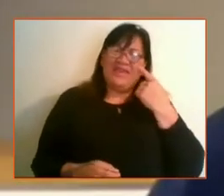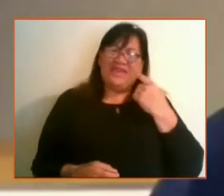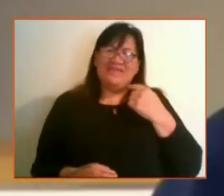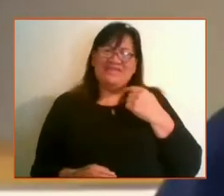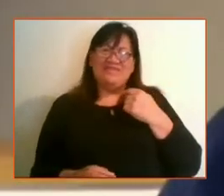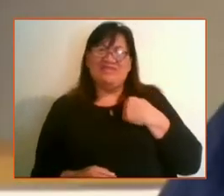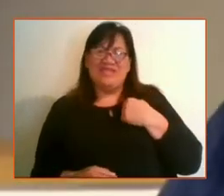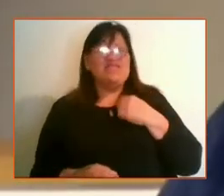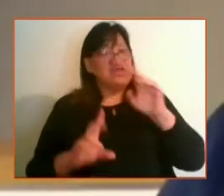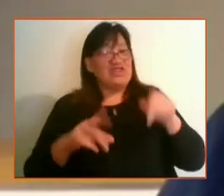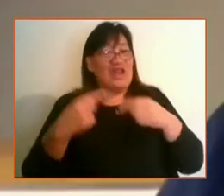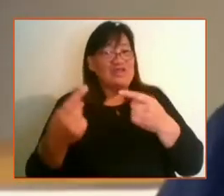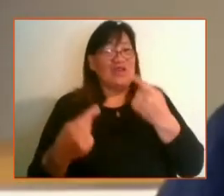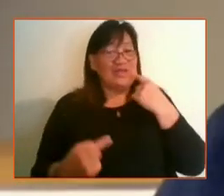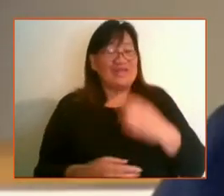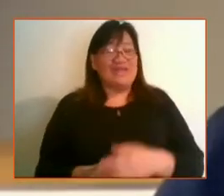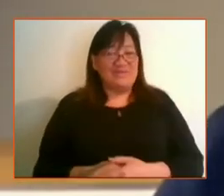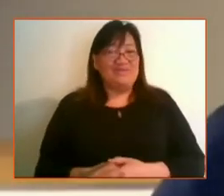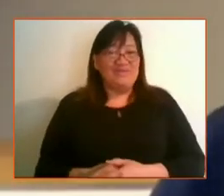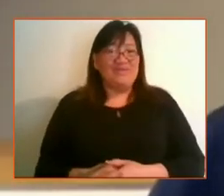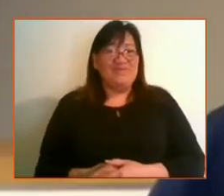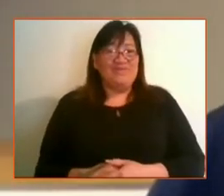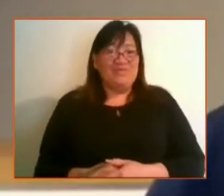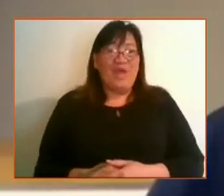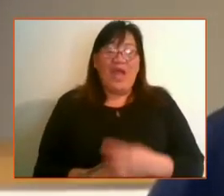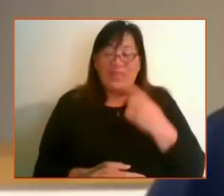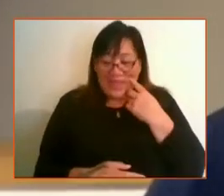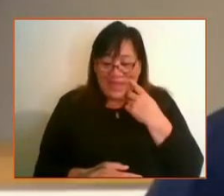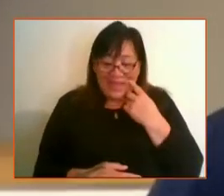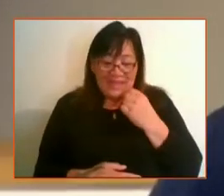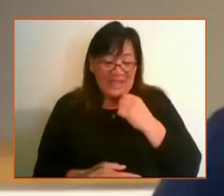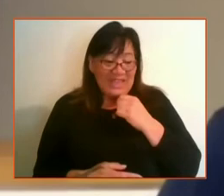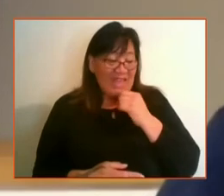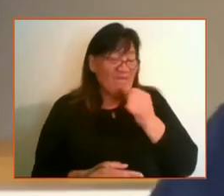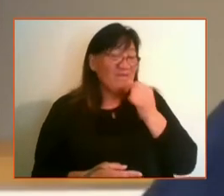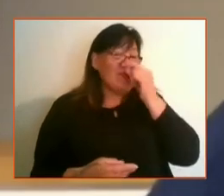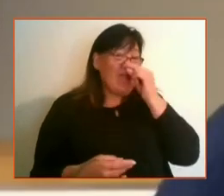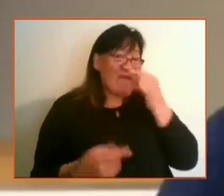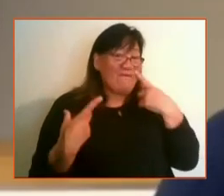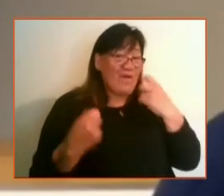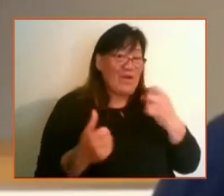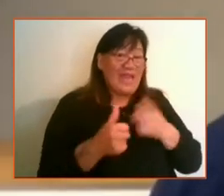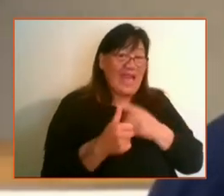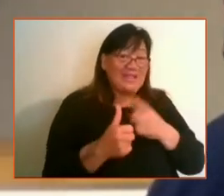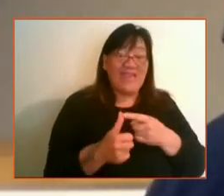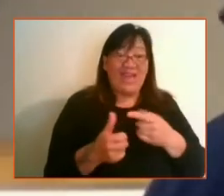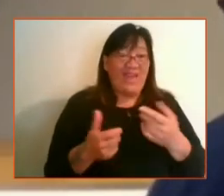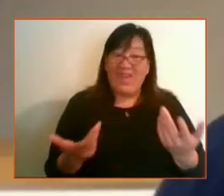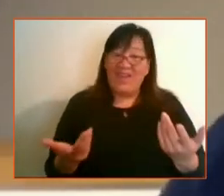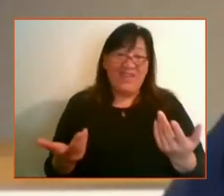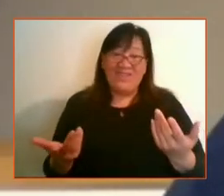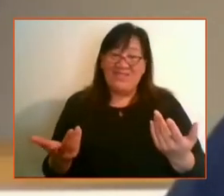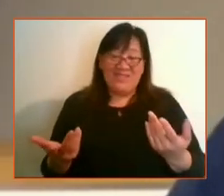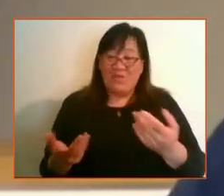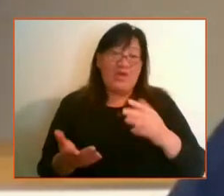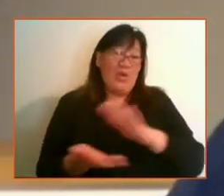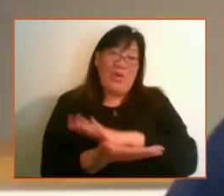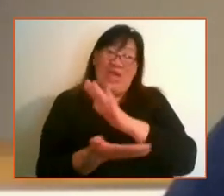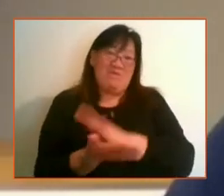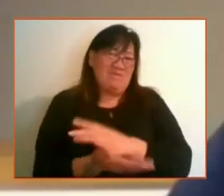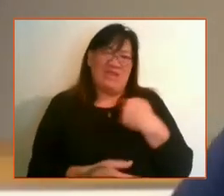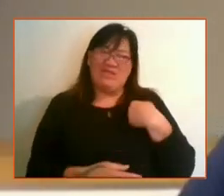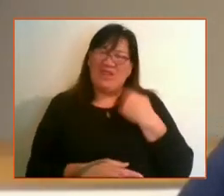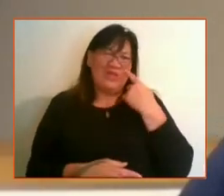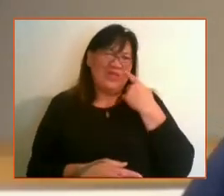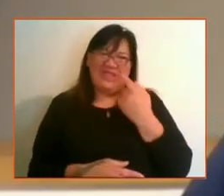very, very challenging. And I think that if we found the answers very simply, well, heck, you know, would be very, very happy. But I think they're quite